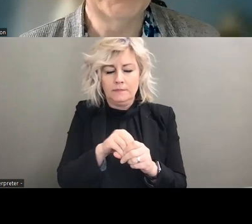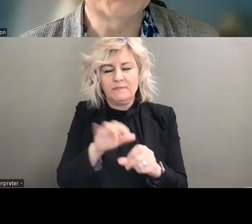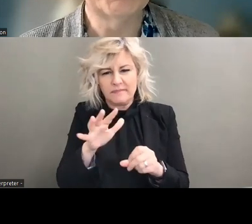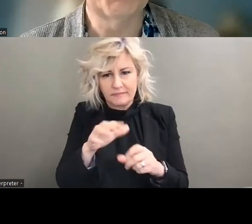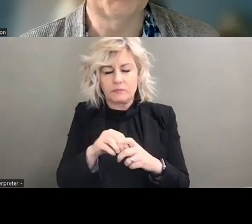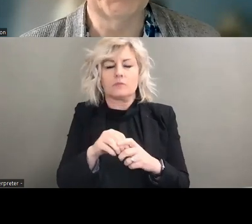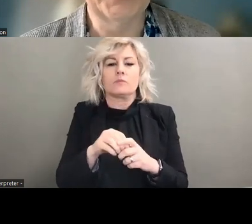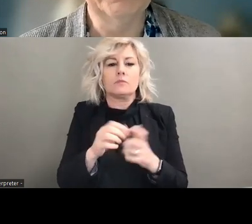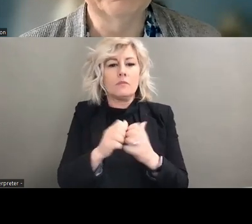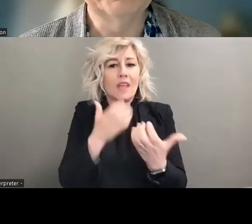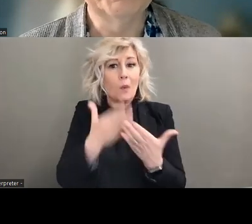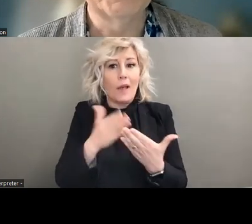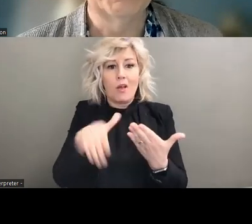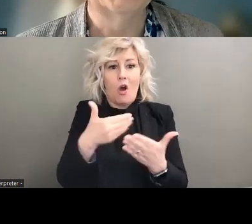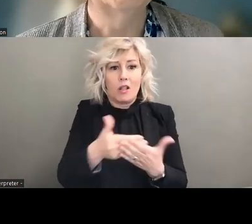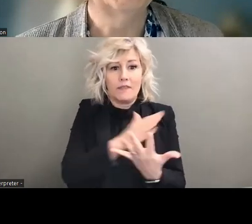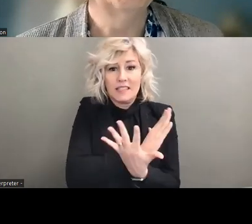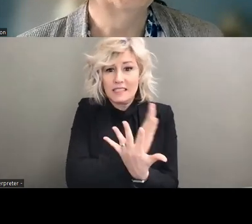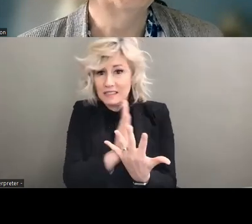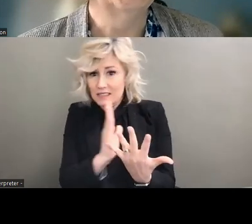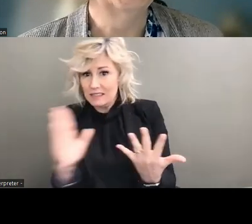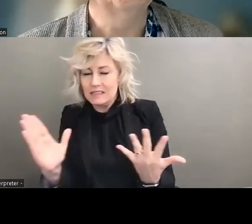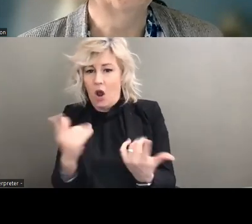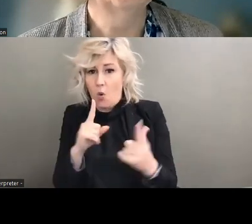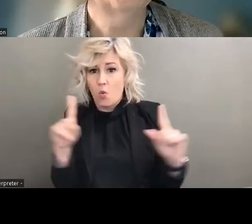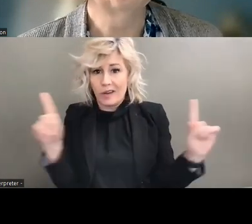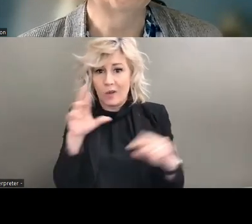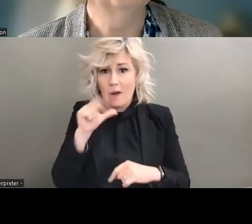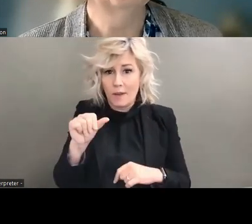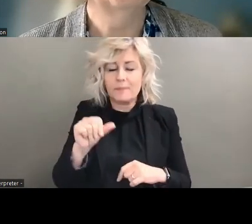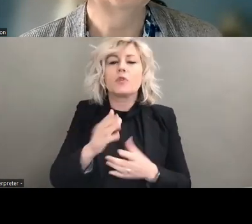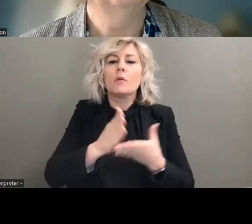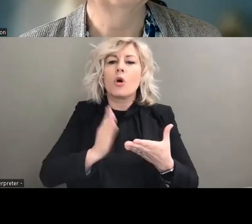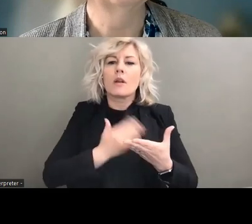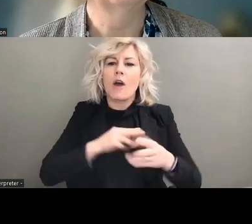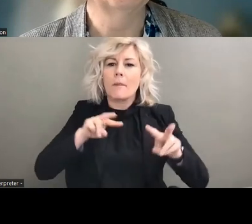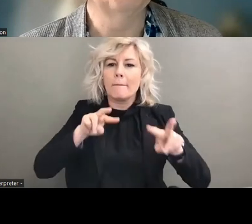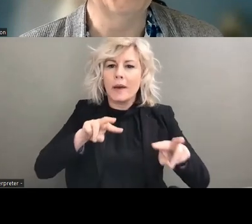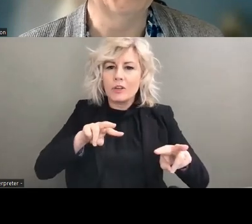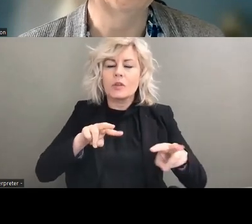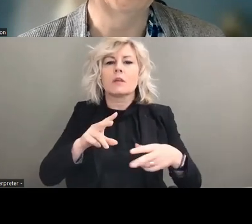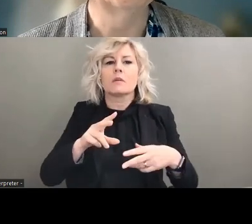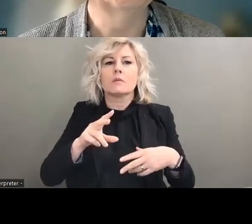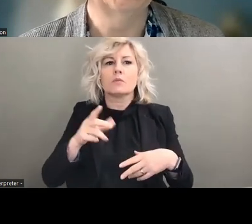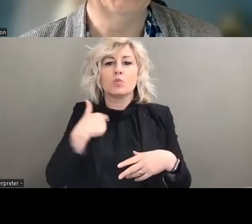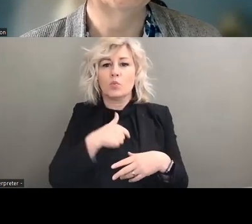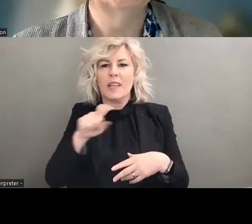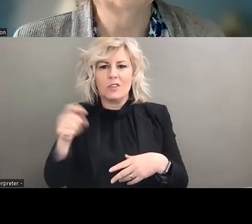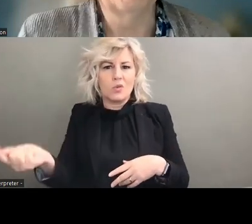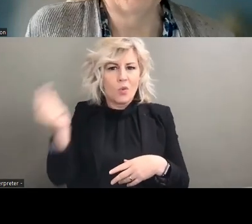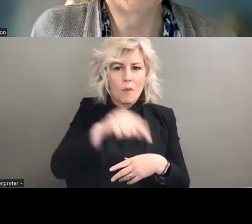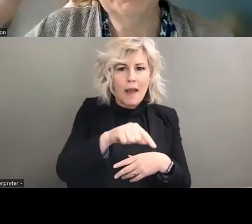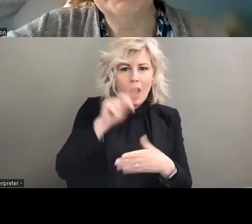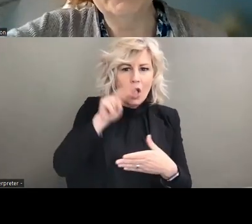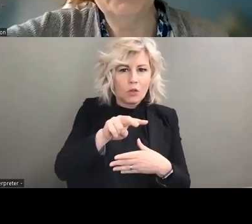how well all of these changes are working. So part of our monitoring is to go back and look at,